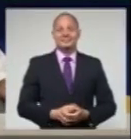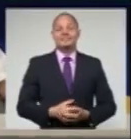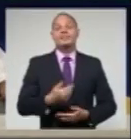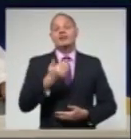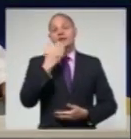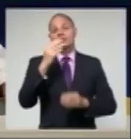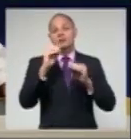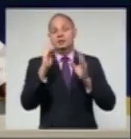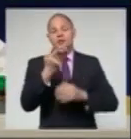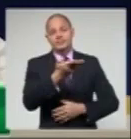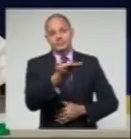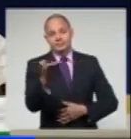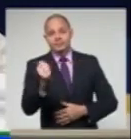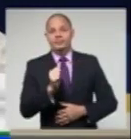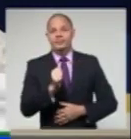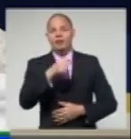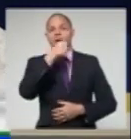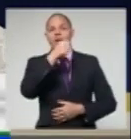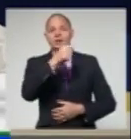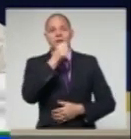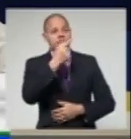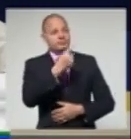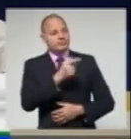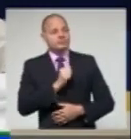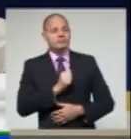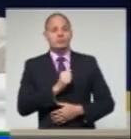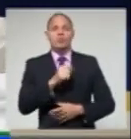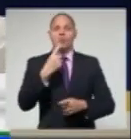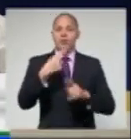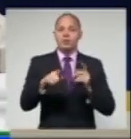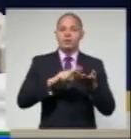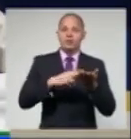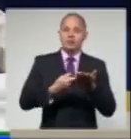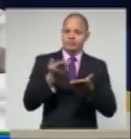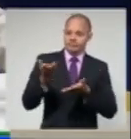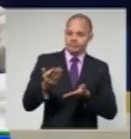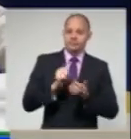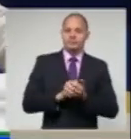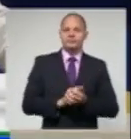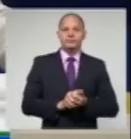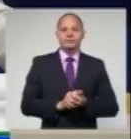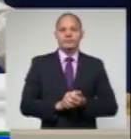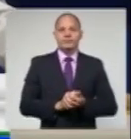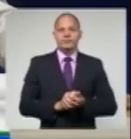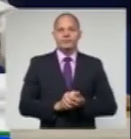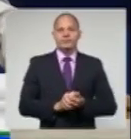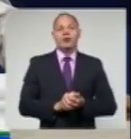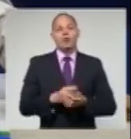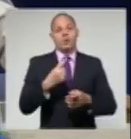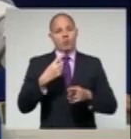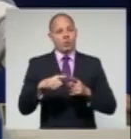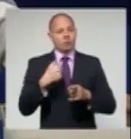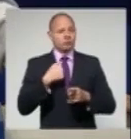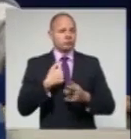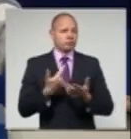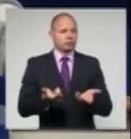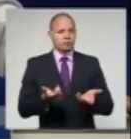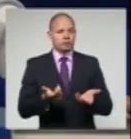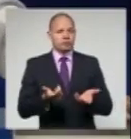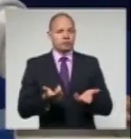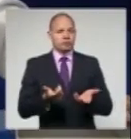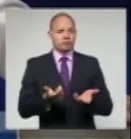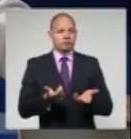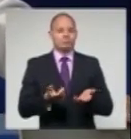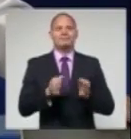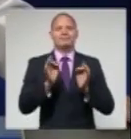Good morning to everyone who makes possible this broadcast, to Abdiel, to the sign language interpreter, to the staff